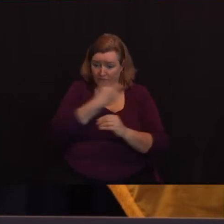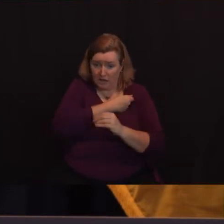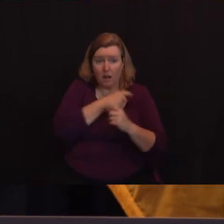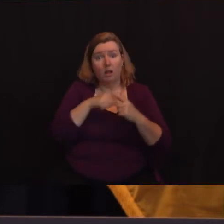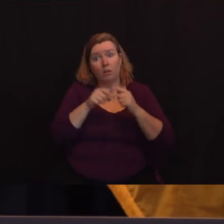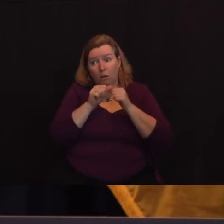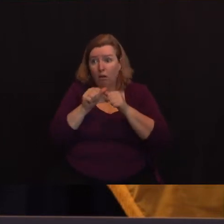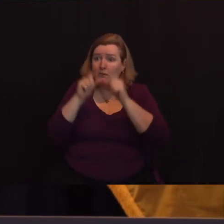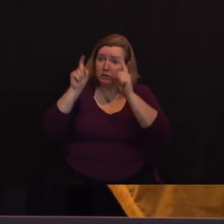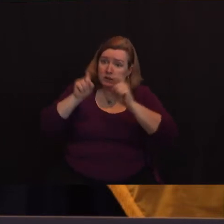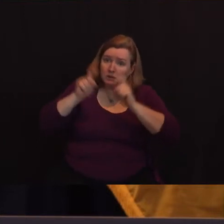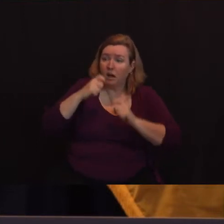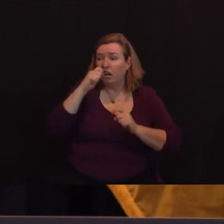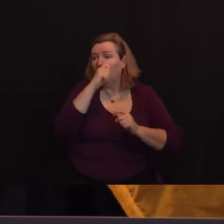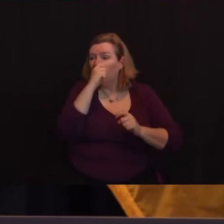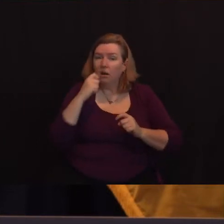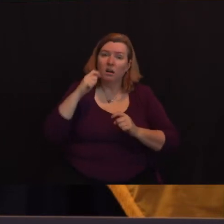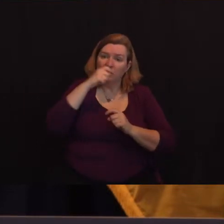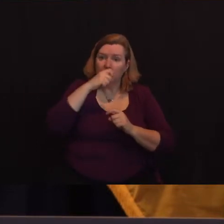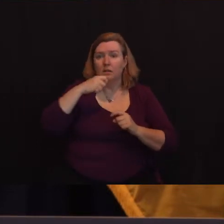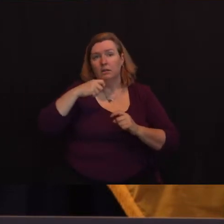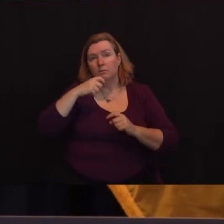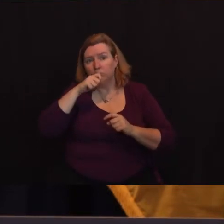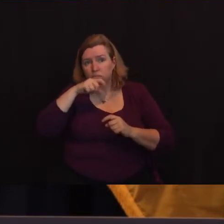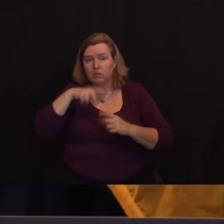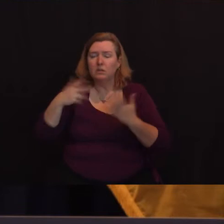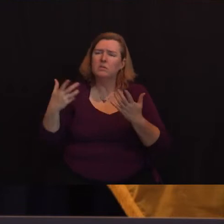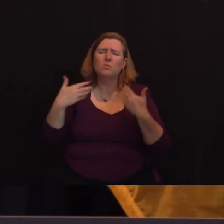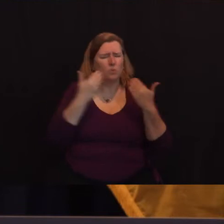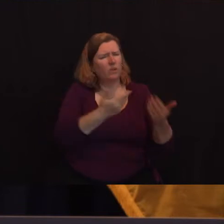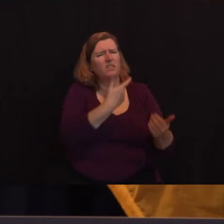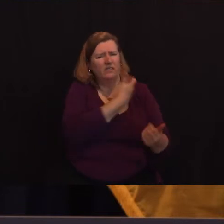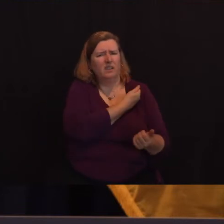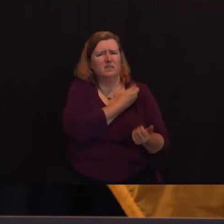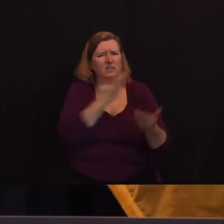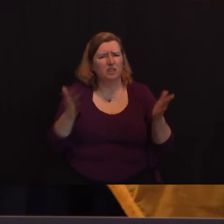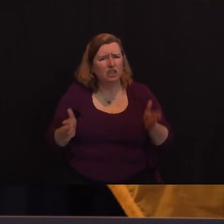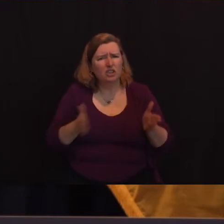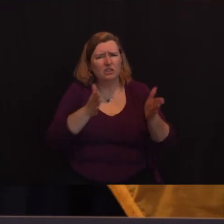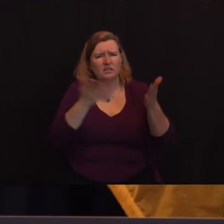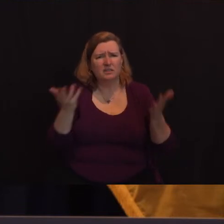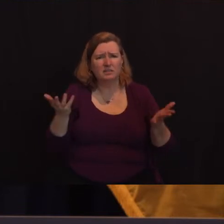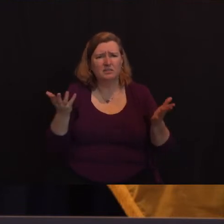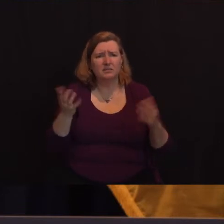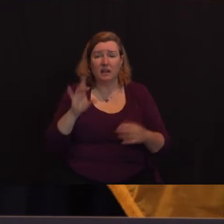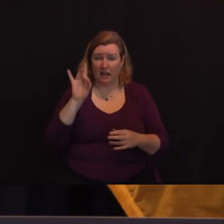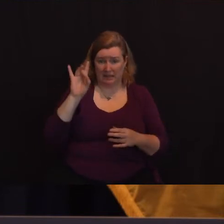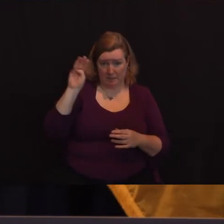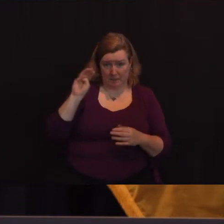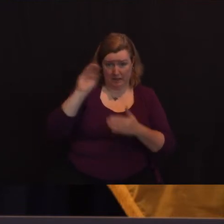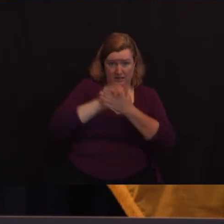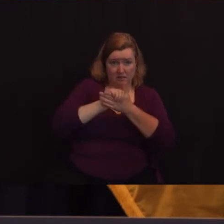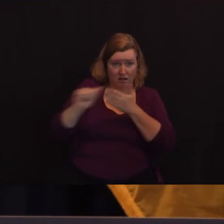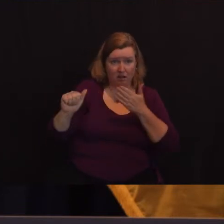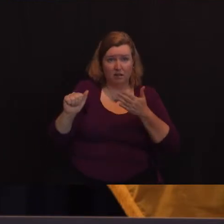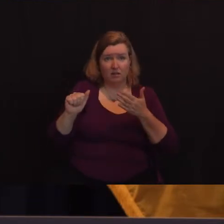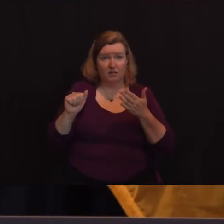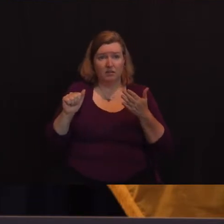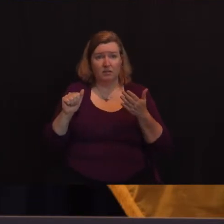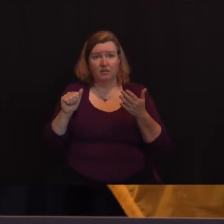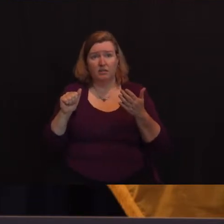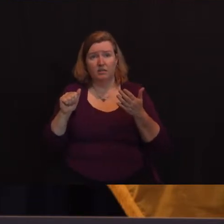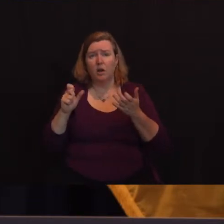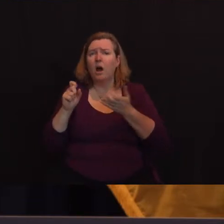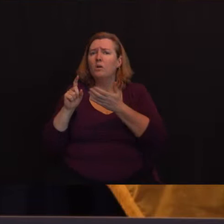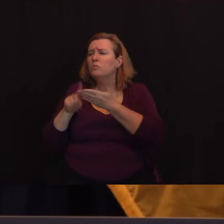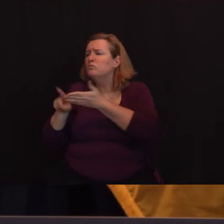we'll come back to you on that. I think we'd also like to come back to you on how the $8 million is going to be spent, because I don't want to give you a generalization. So Mahan,